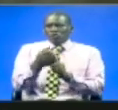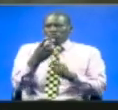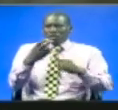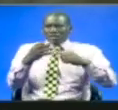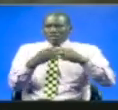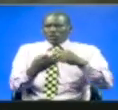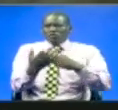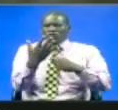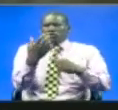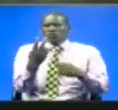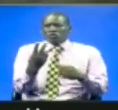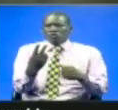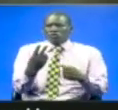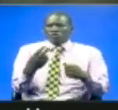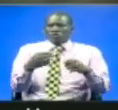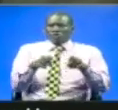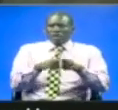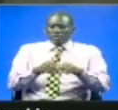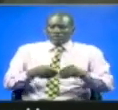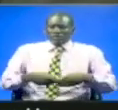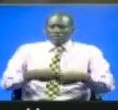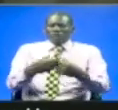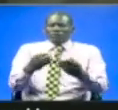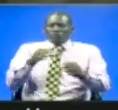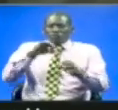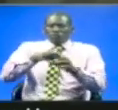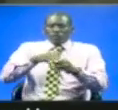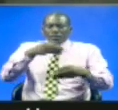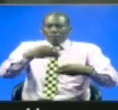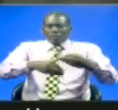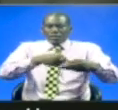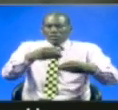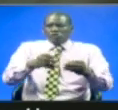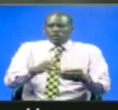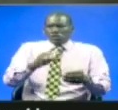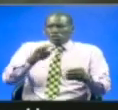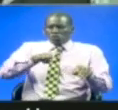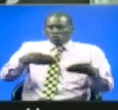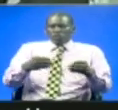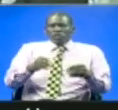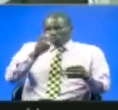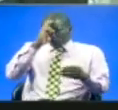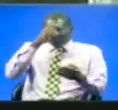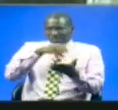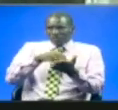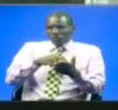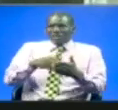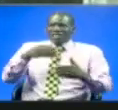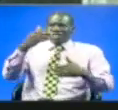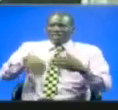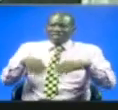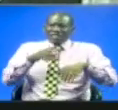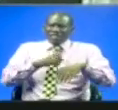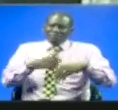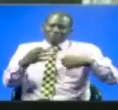2852. Even though the distribution of ballot materials at the Busia police station ended a few minutes after 8 in the morning, most of the